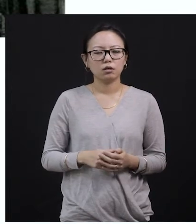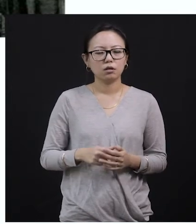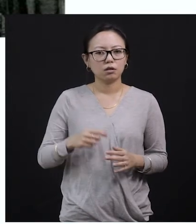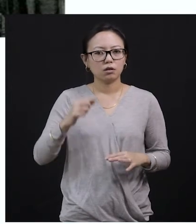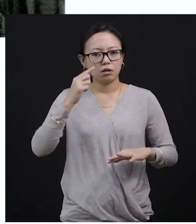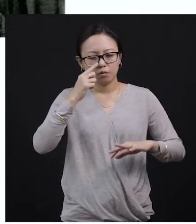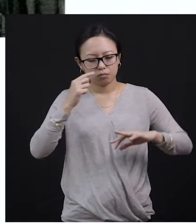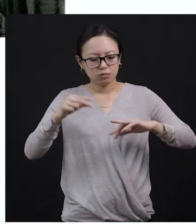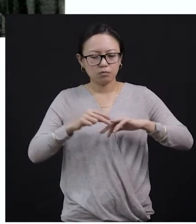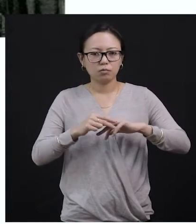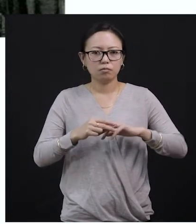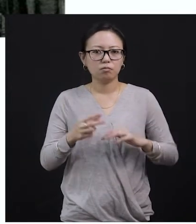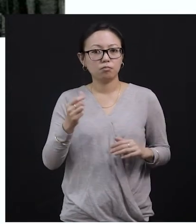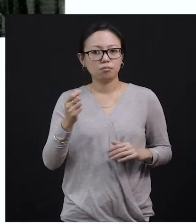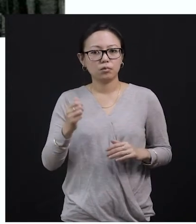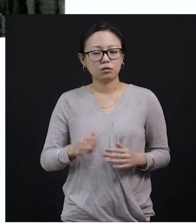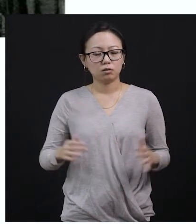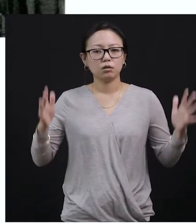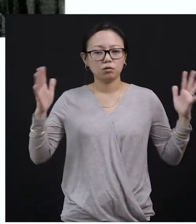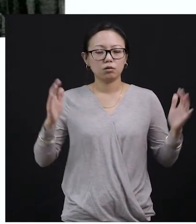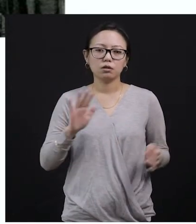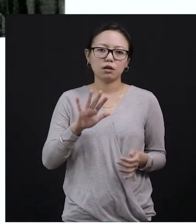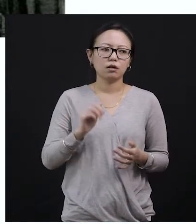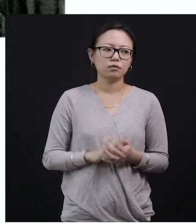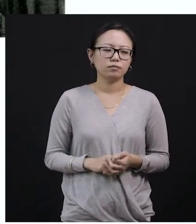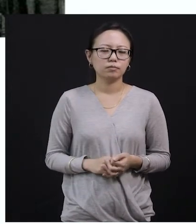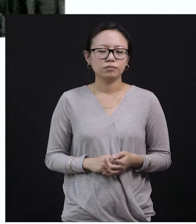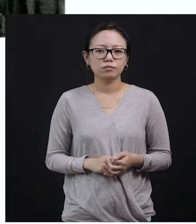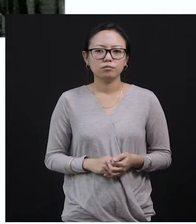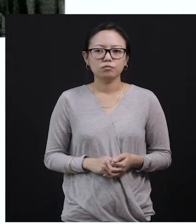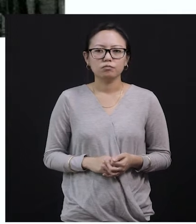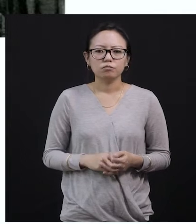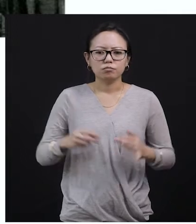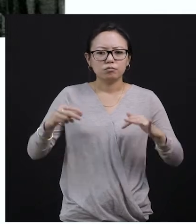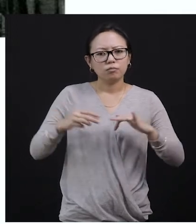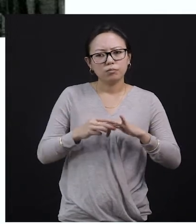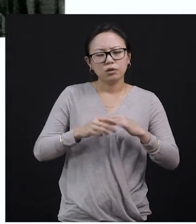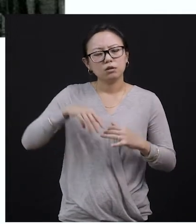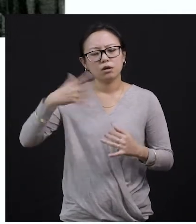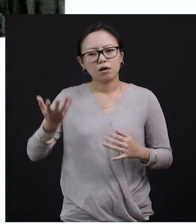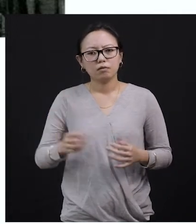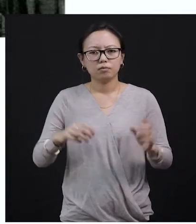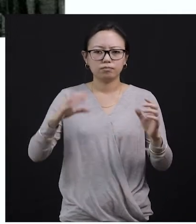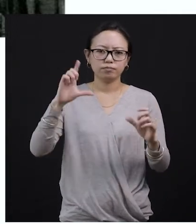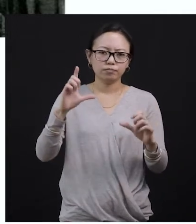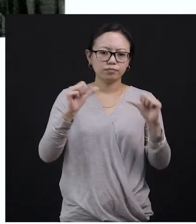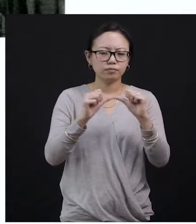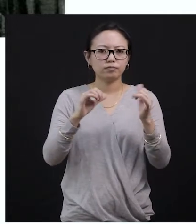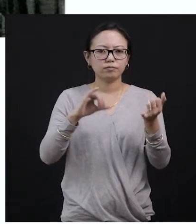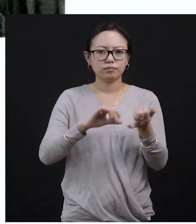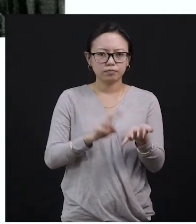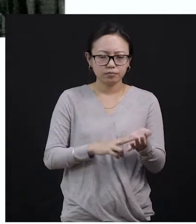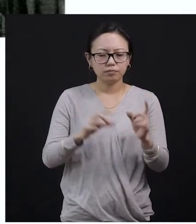married many princes. So in return, he received some land and that all came under Magadha, okay?